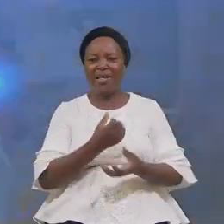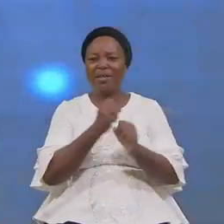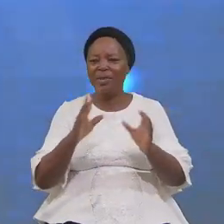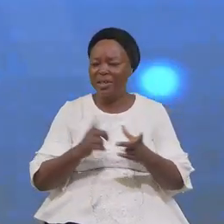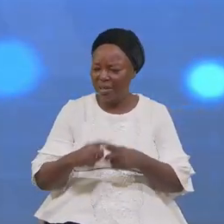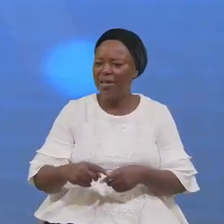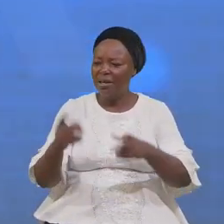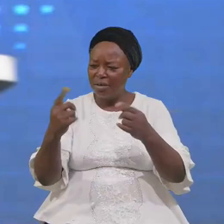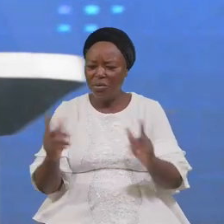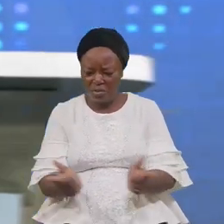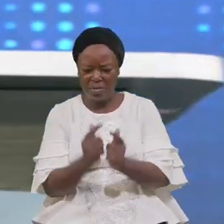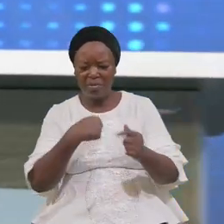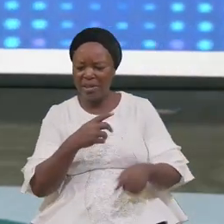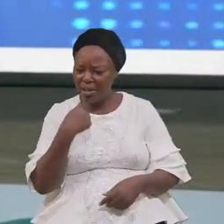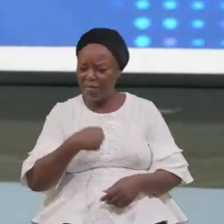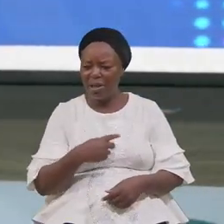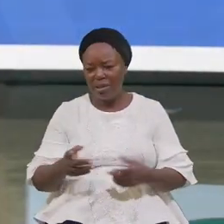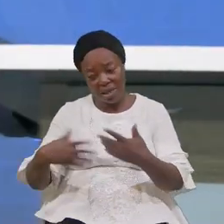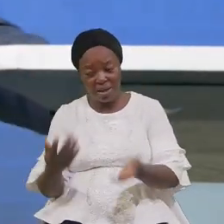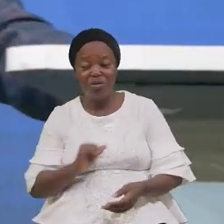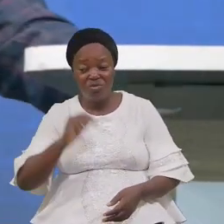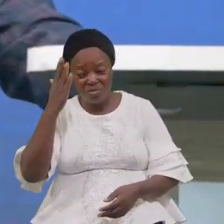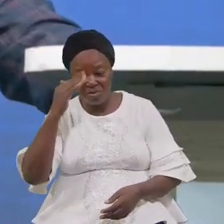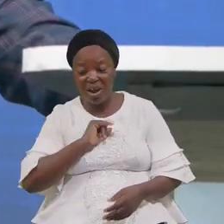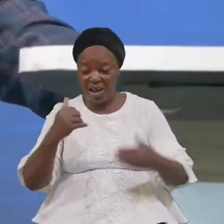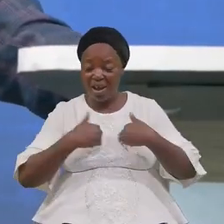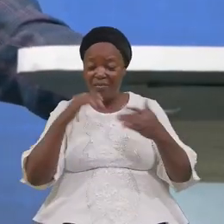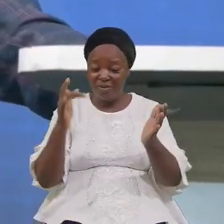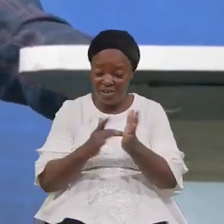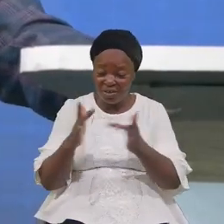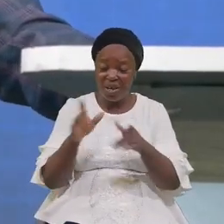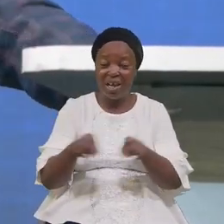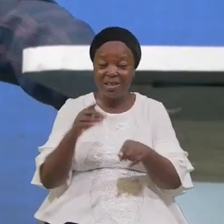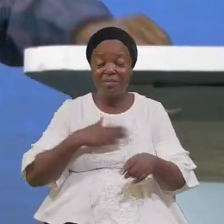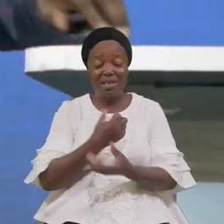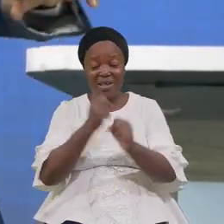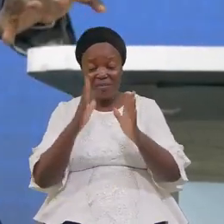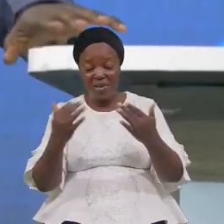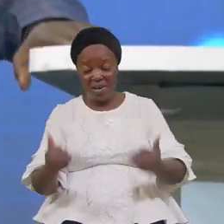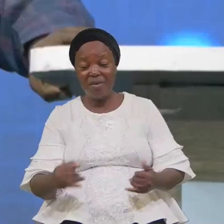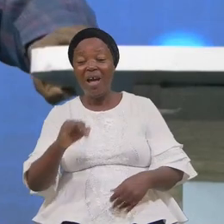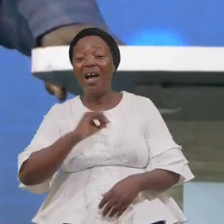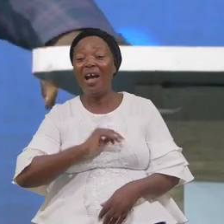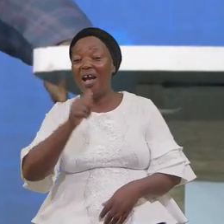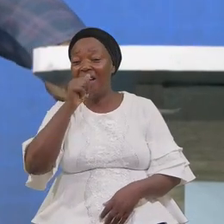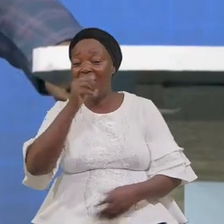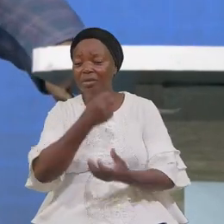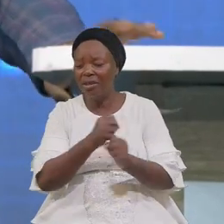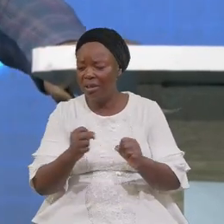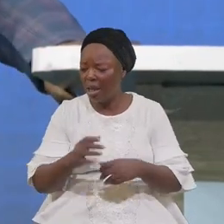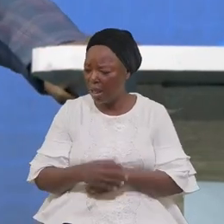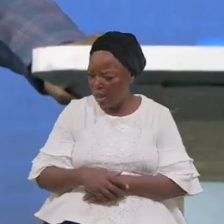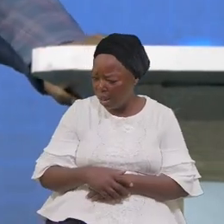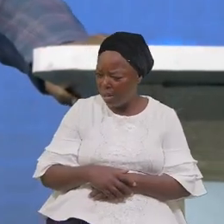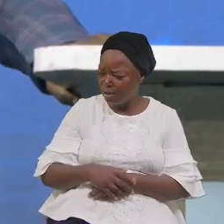got Jesus as my savior. I am saved. I said, how are you saved? And you are wearing